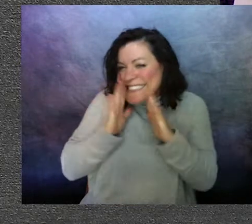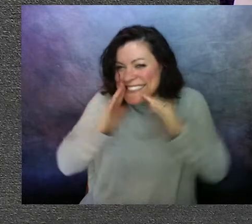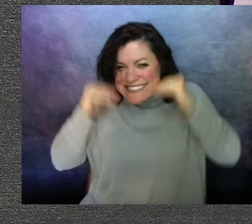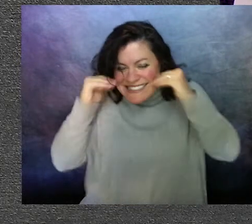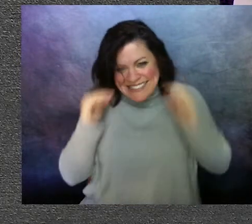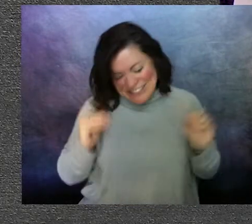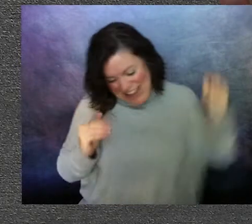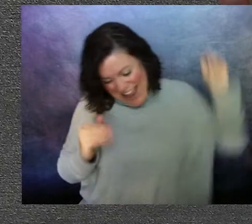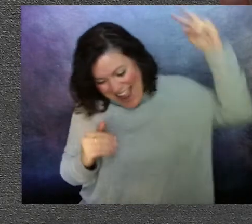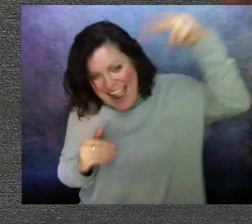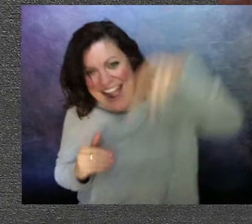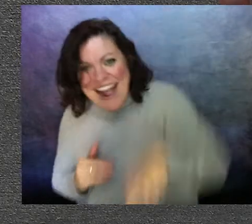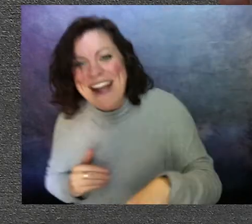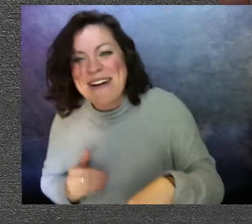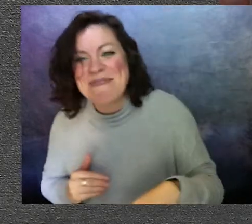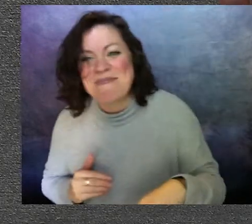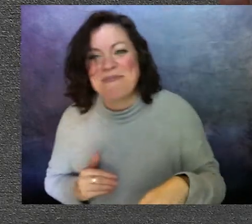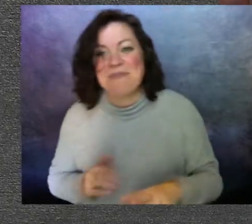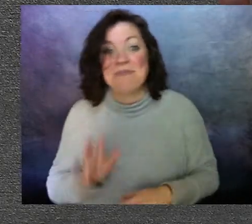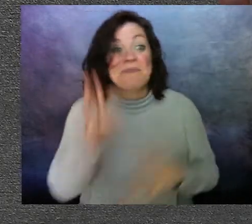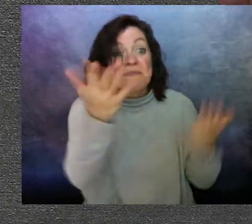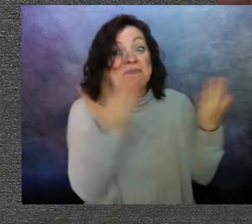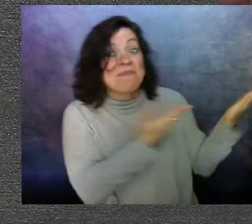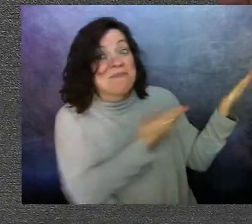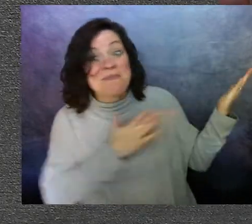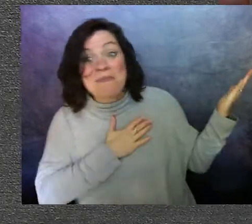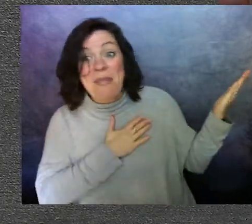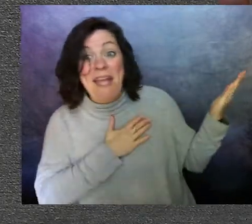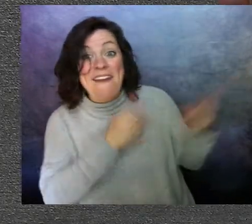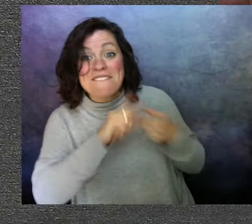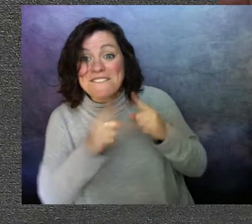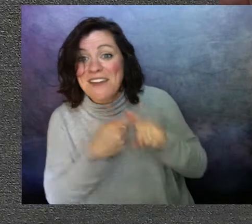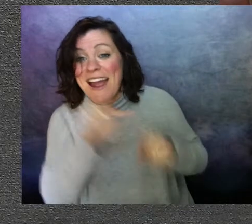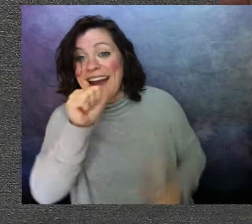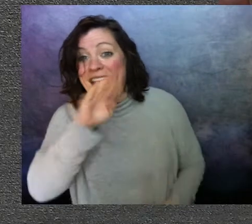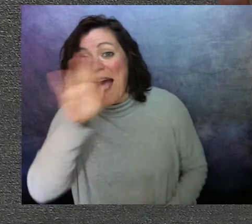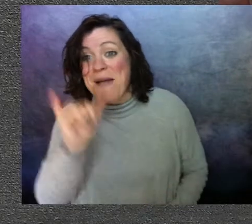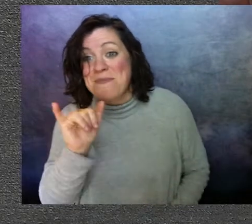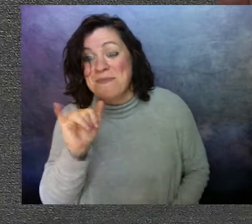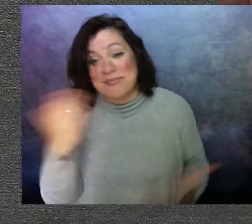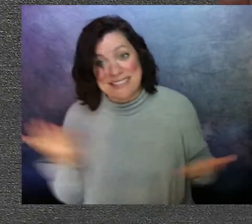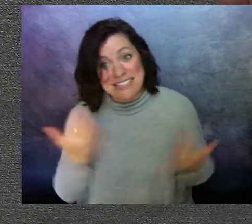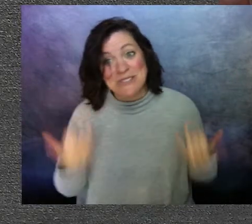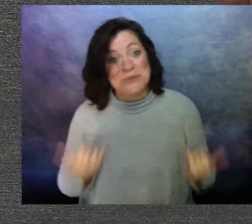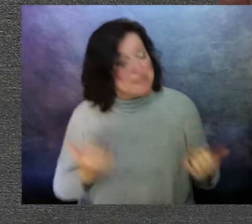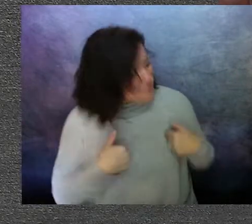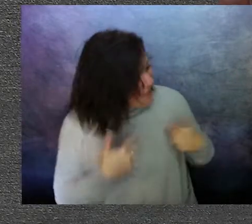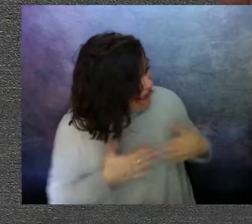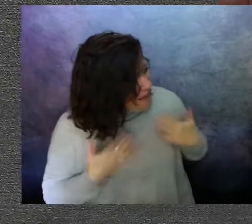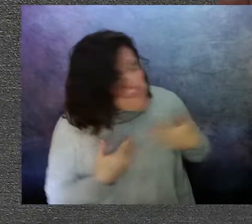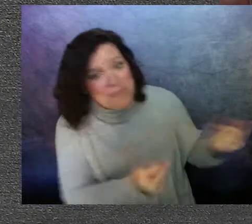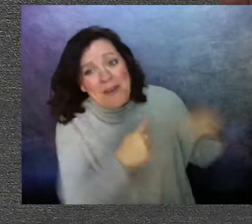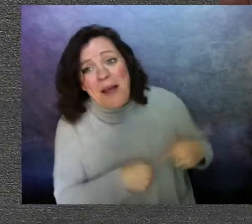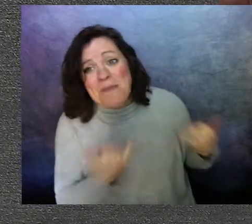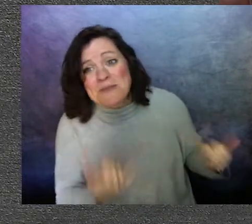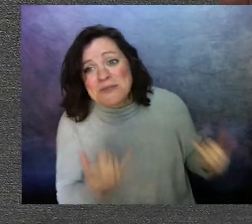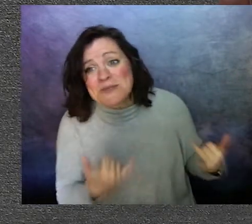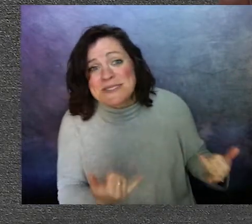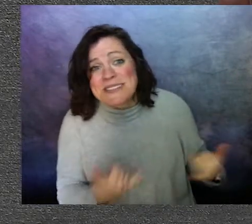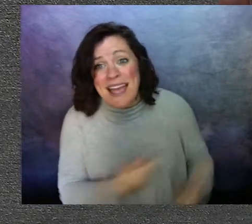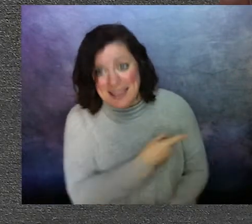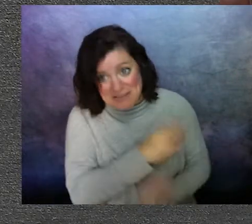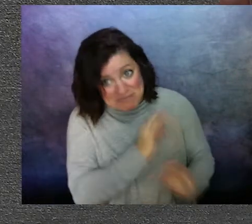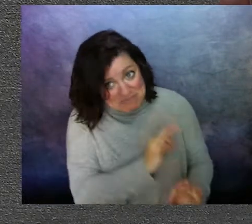smile. Hooray, my friend Abby's here today. Yay! Hi. Hi, I'm so glad you're here. How was school?